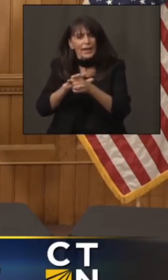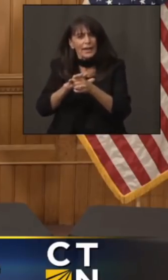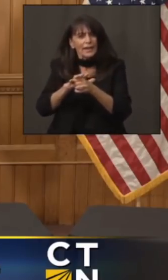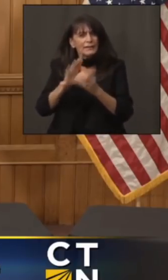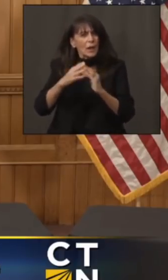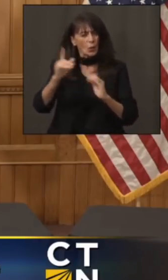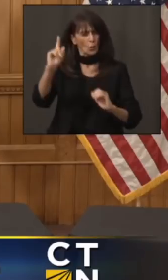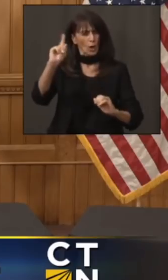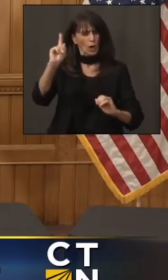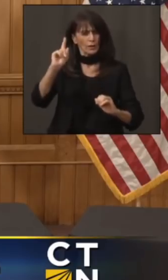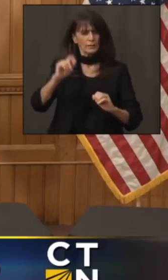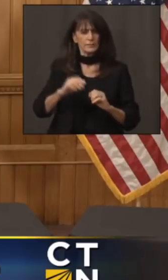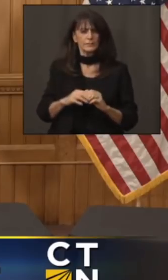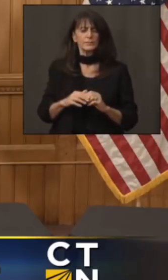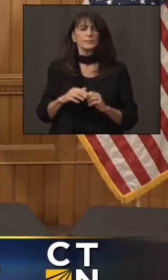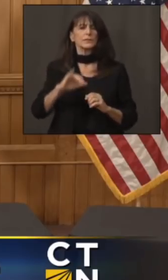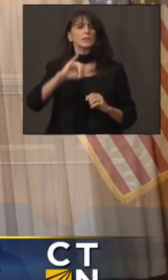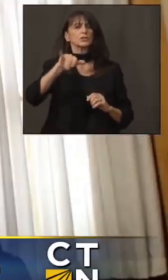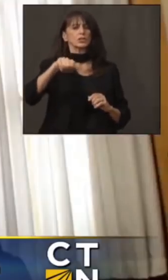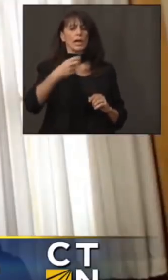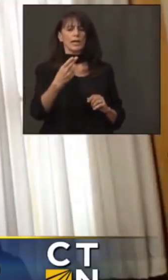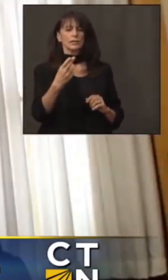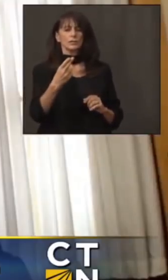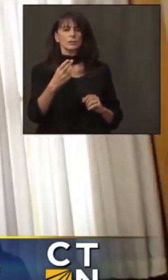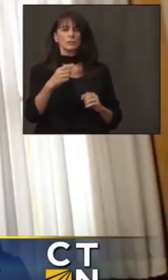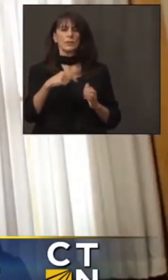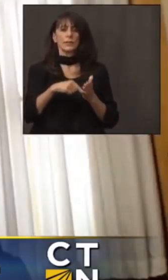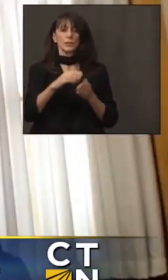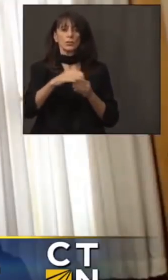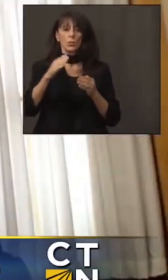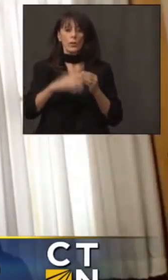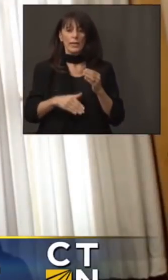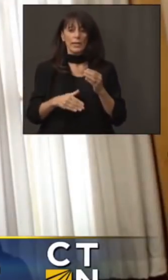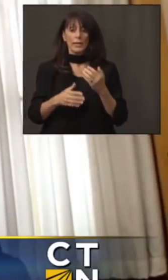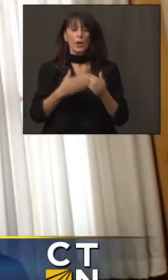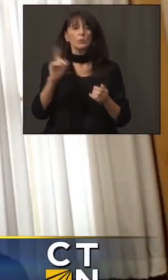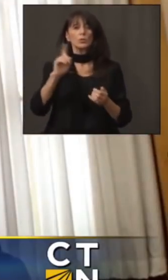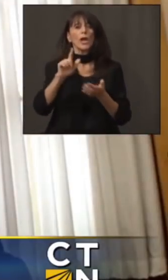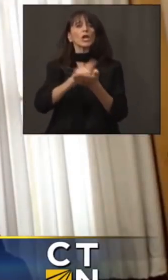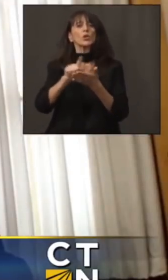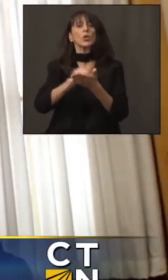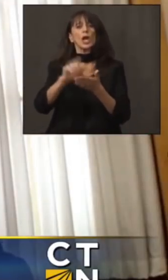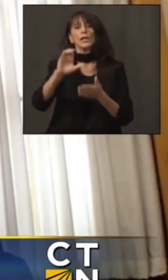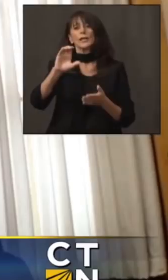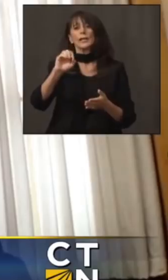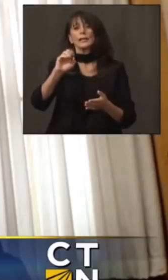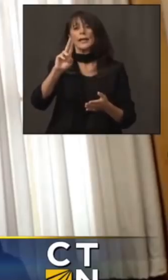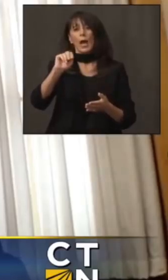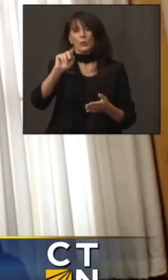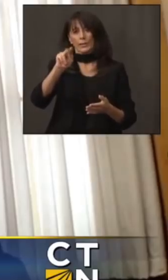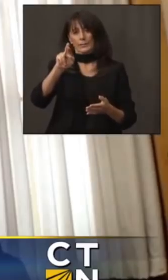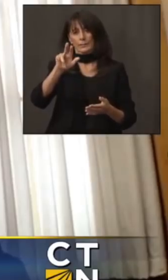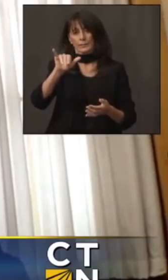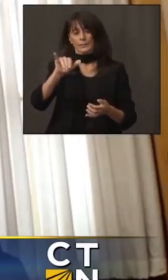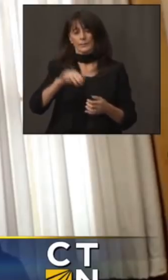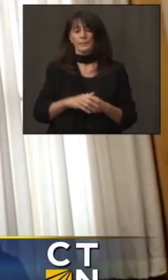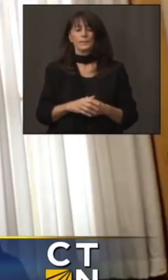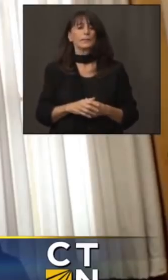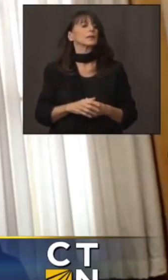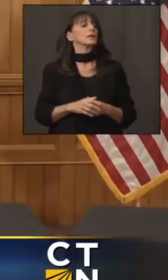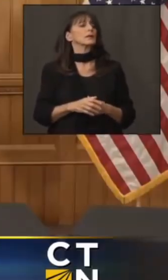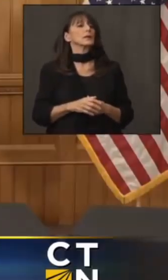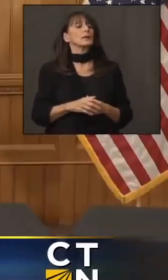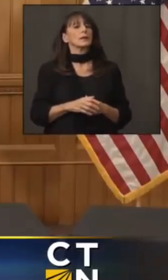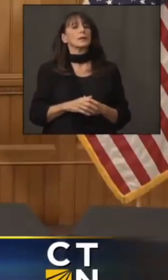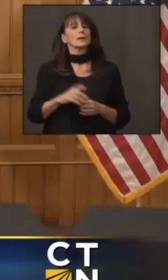go there? As a result of testing sites we sampled this weekend, which were almost all in New London County. That's correct. Governor